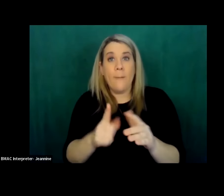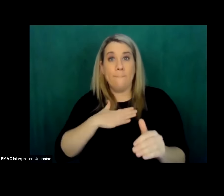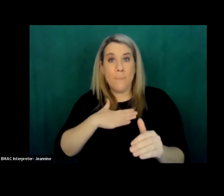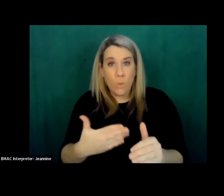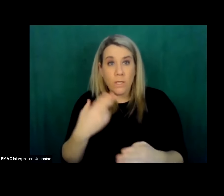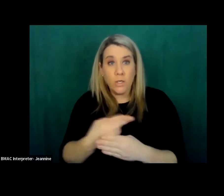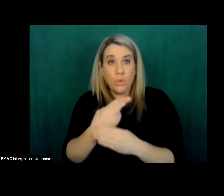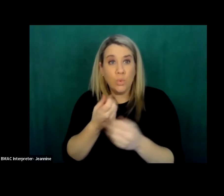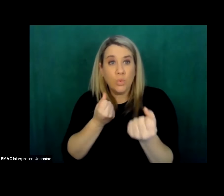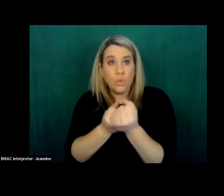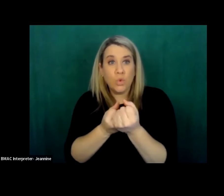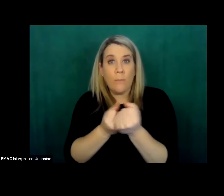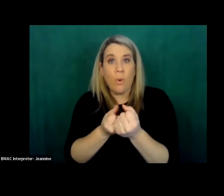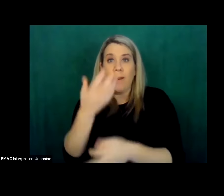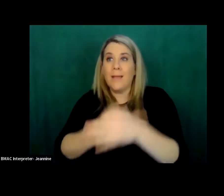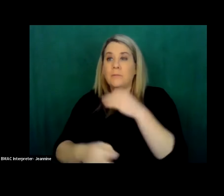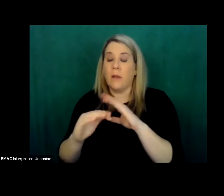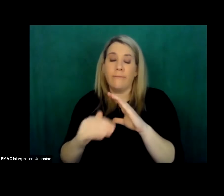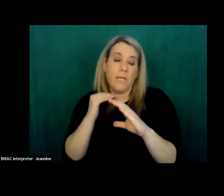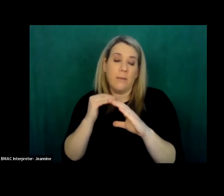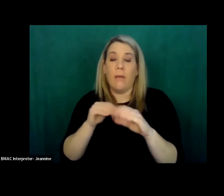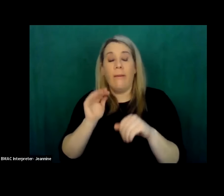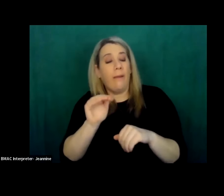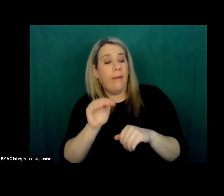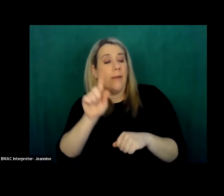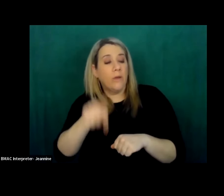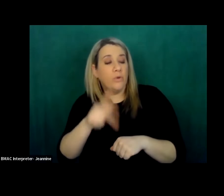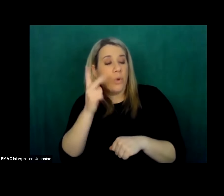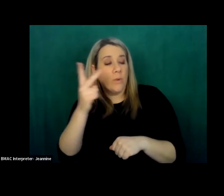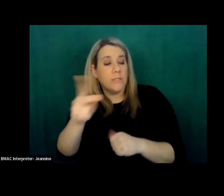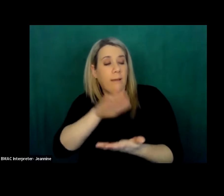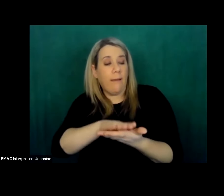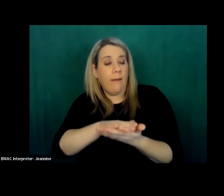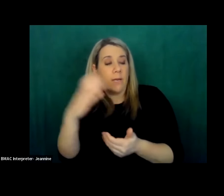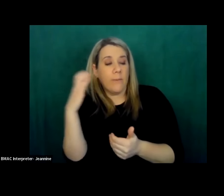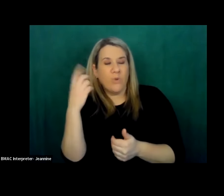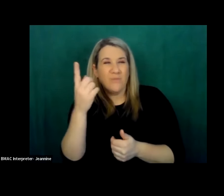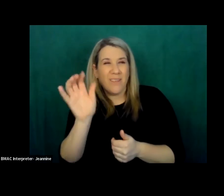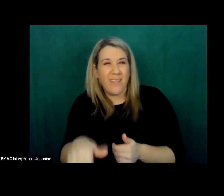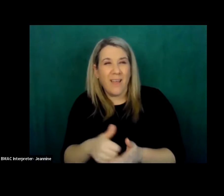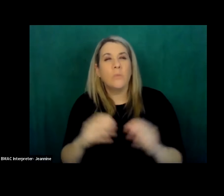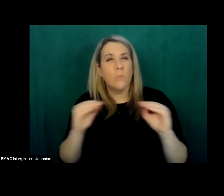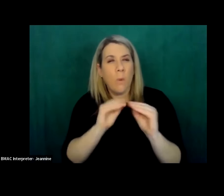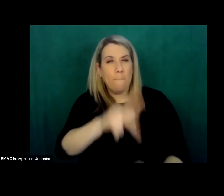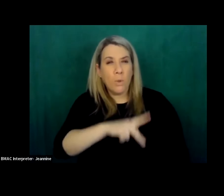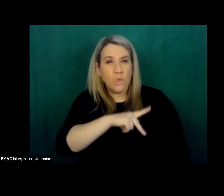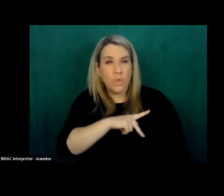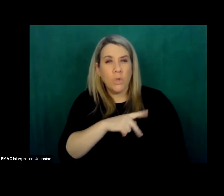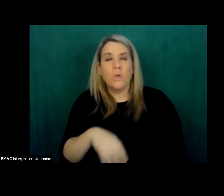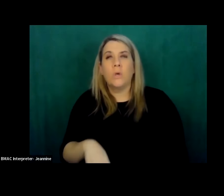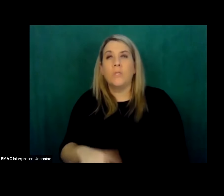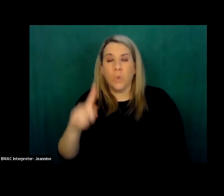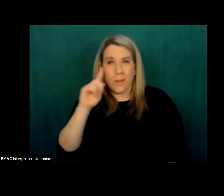rather than just, getting an email maybe saying, hey, you should see an academic coach or something like that. So I think it also